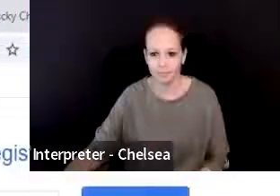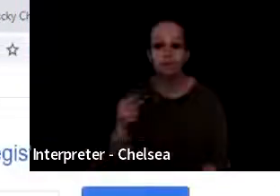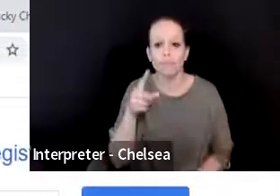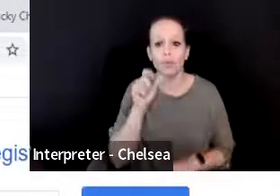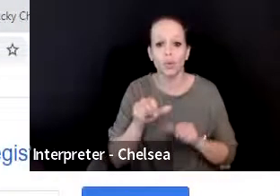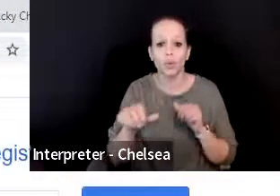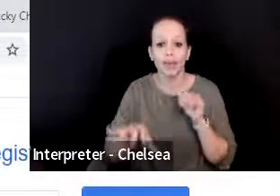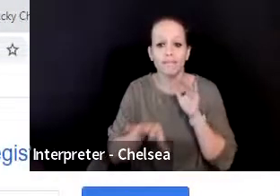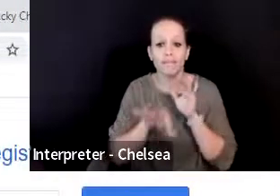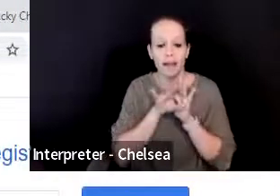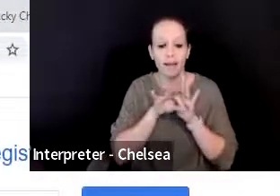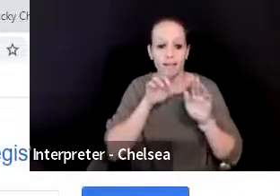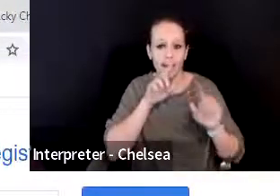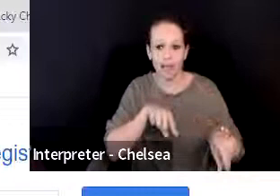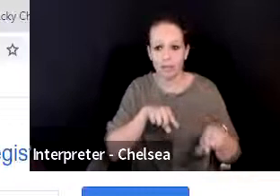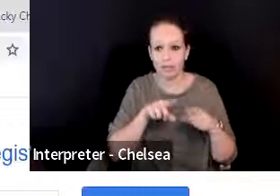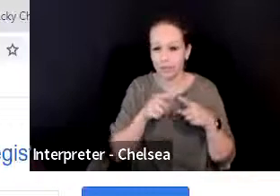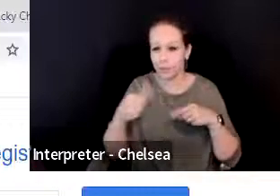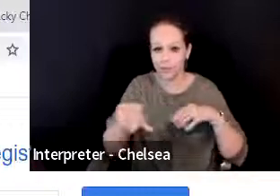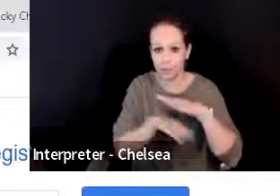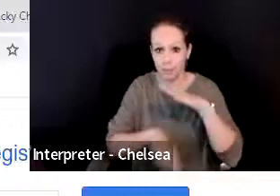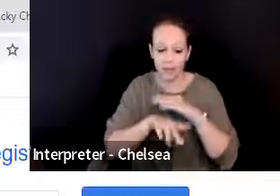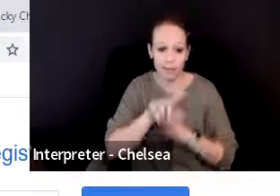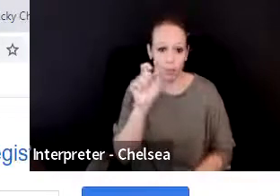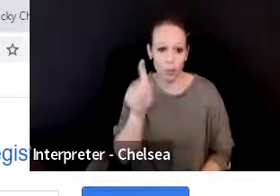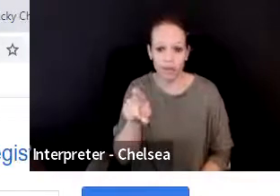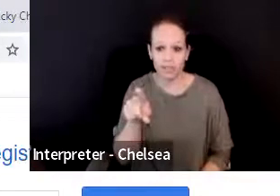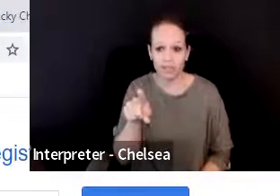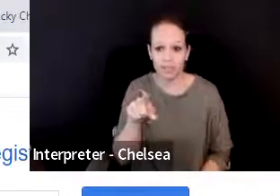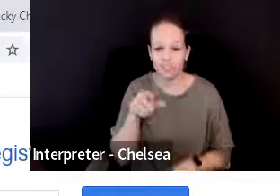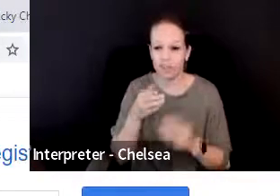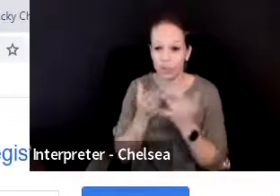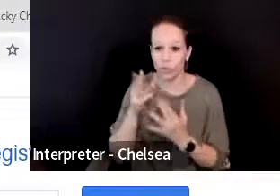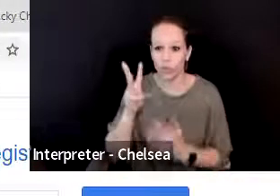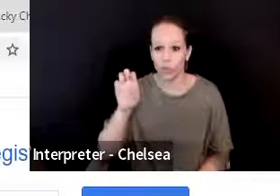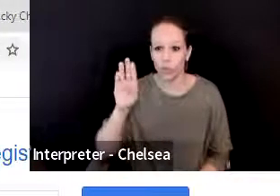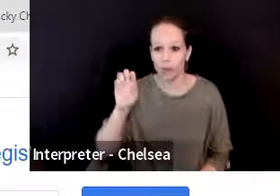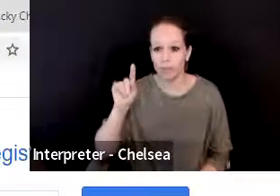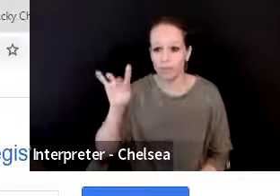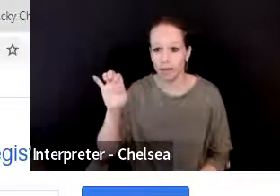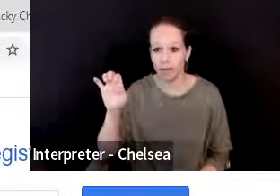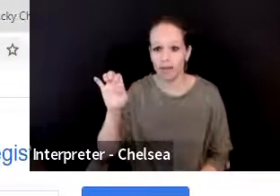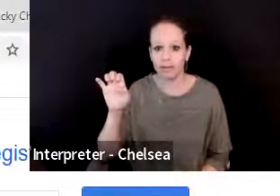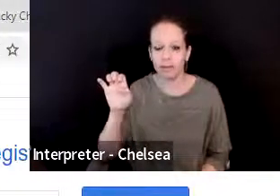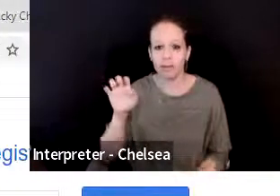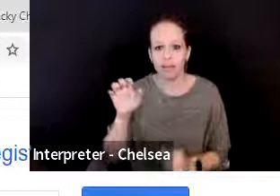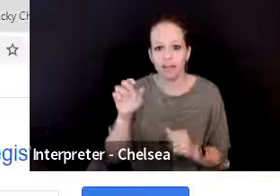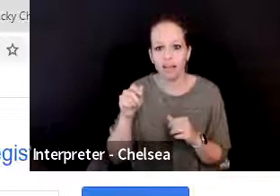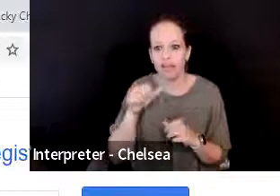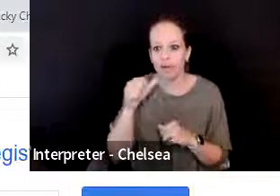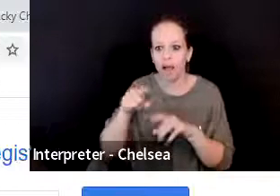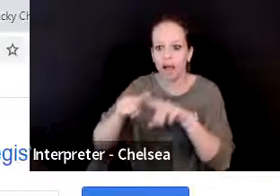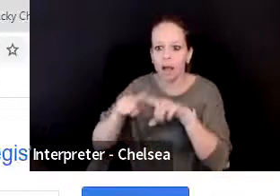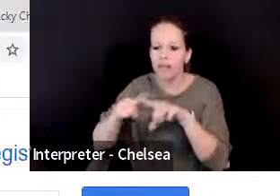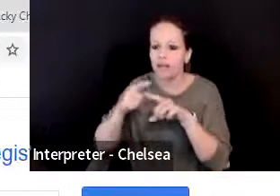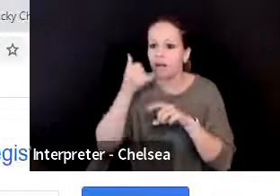basic questions about any of these benefits on this website and not be reliant on hoping somebody's going to answer the phone